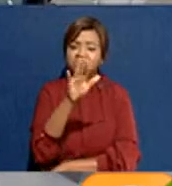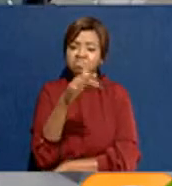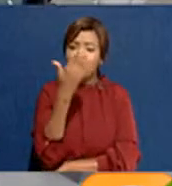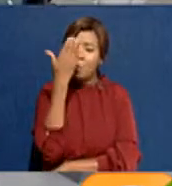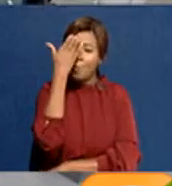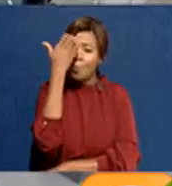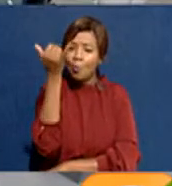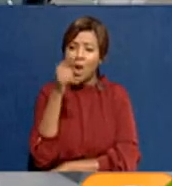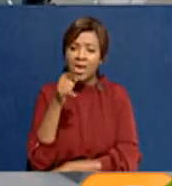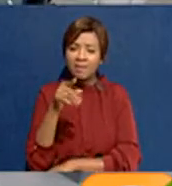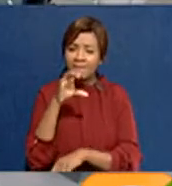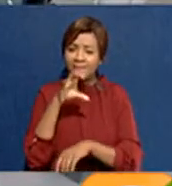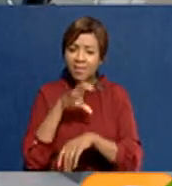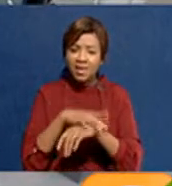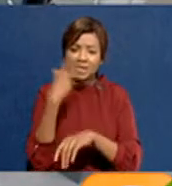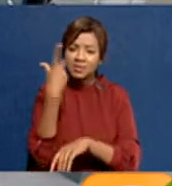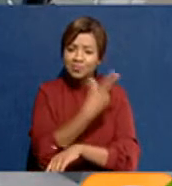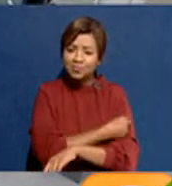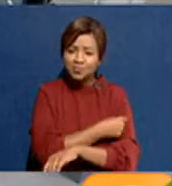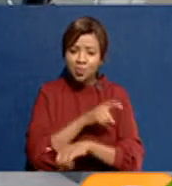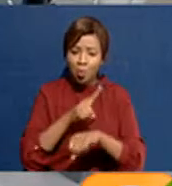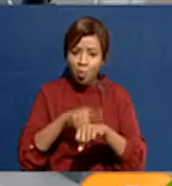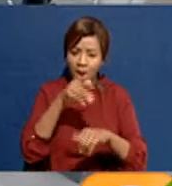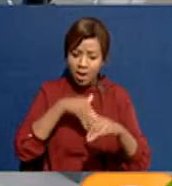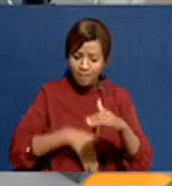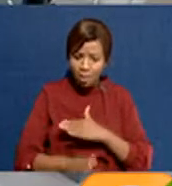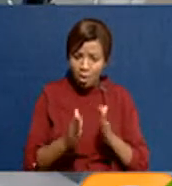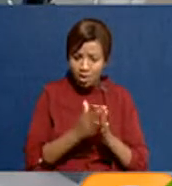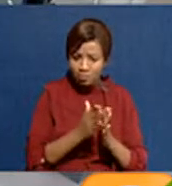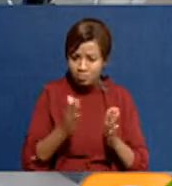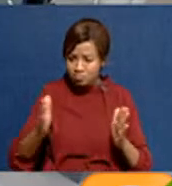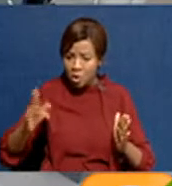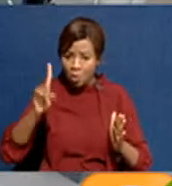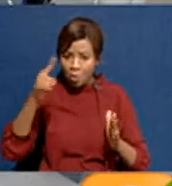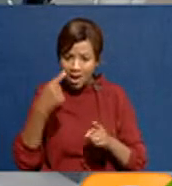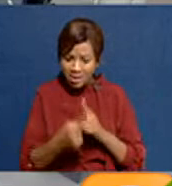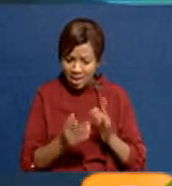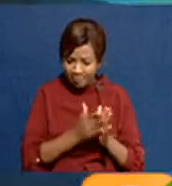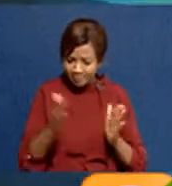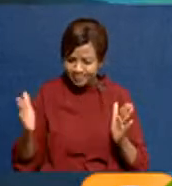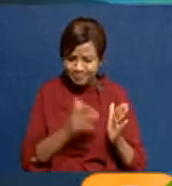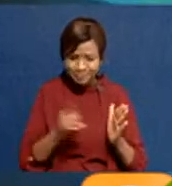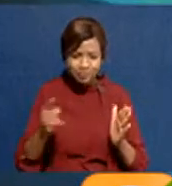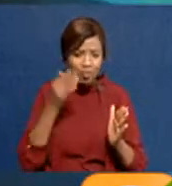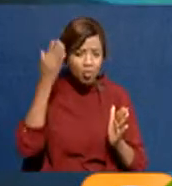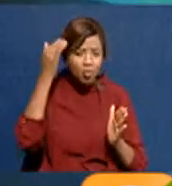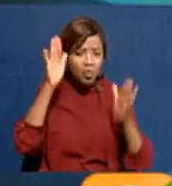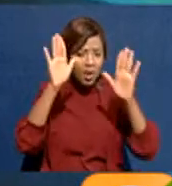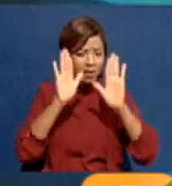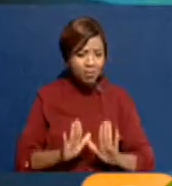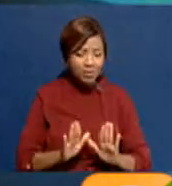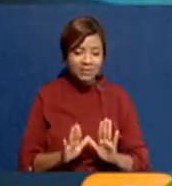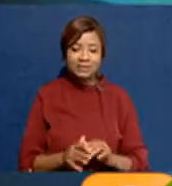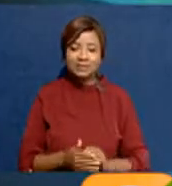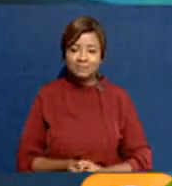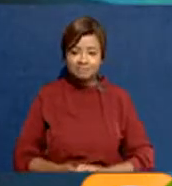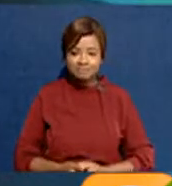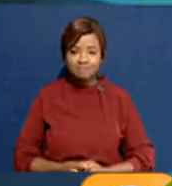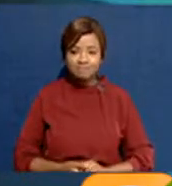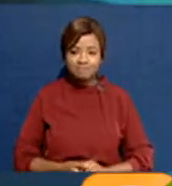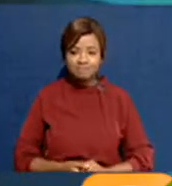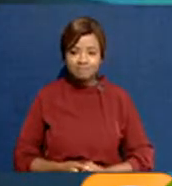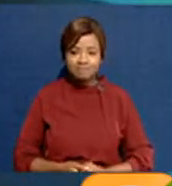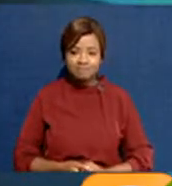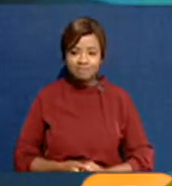that it happens at least in the first years of life? So various factors, the most being